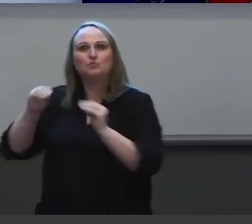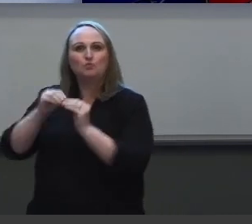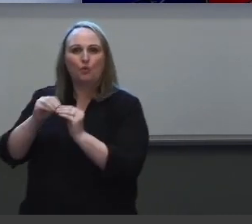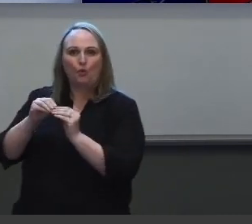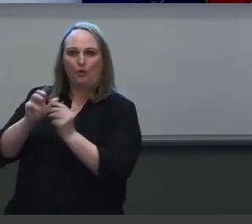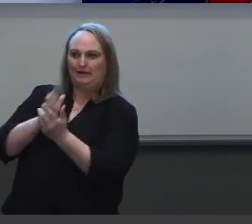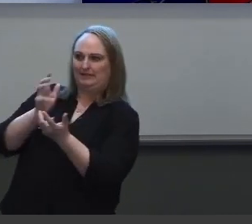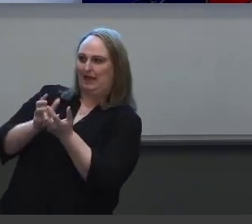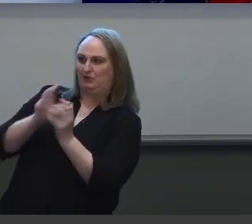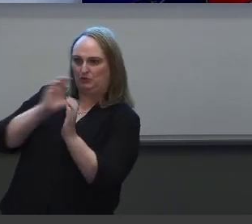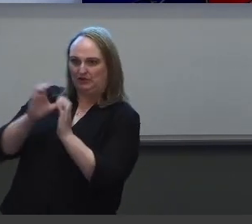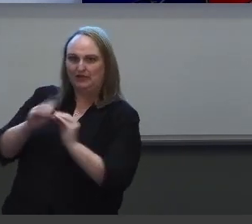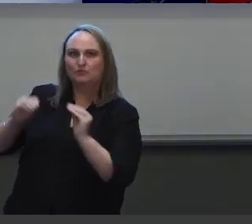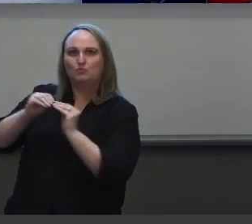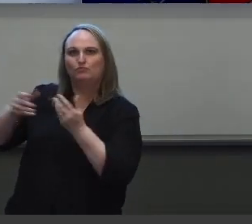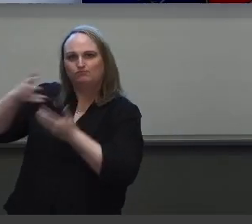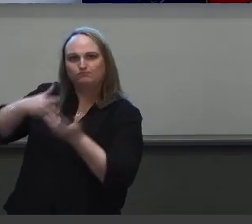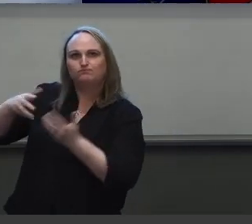skills.